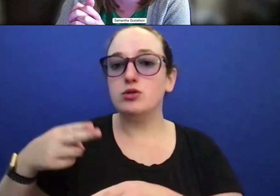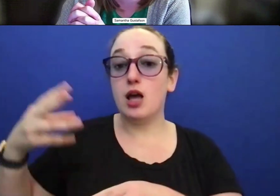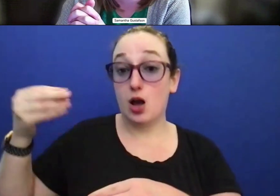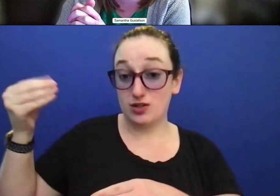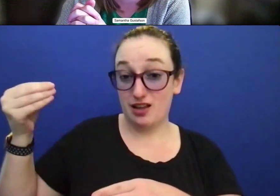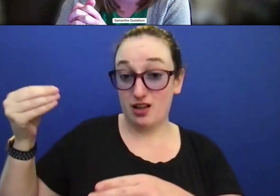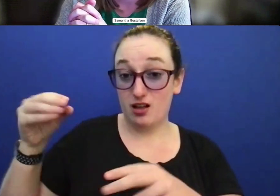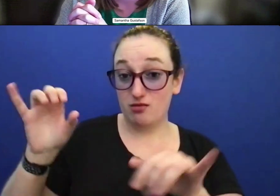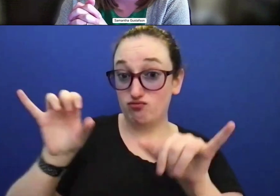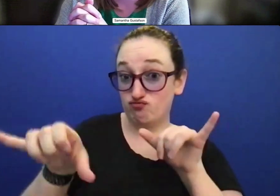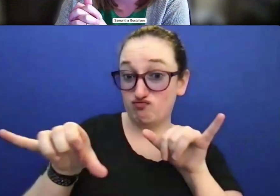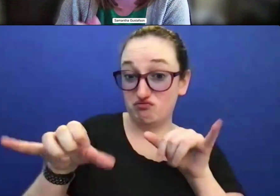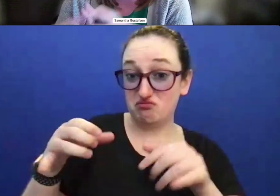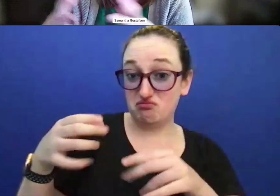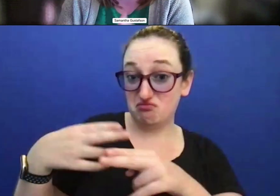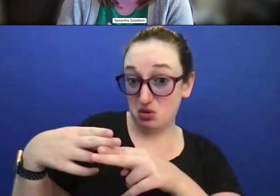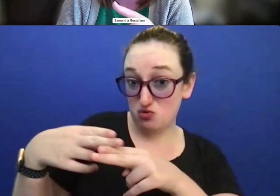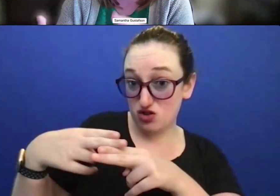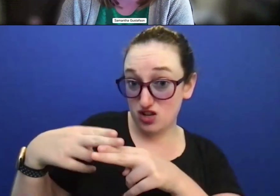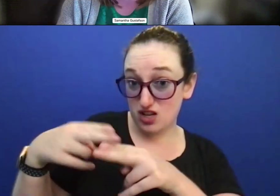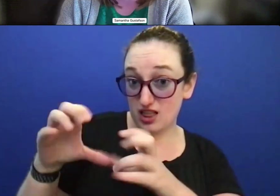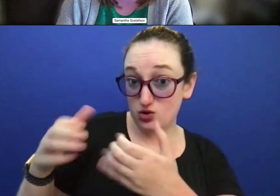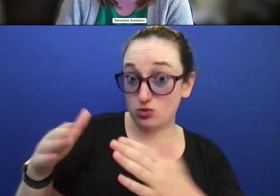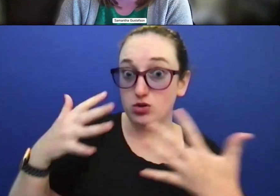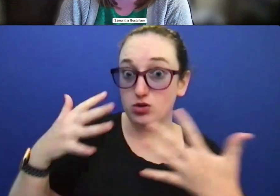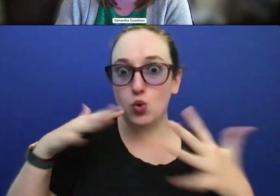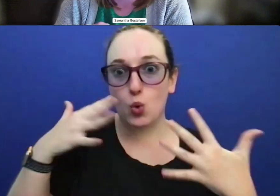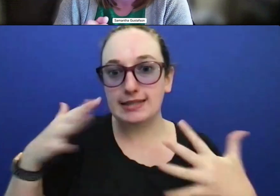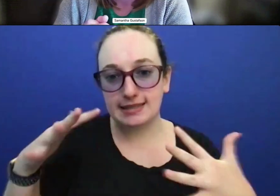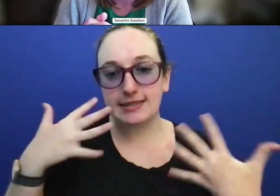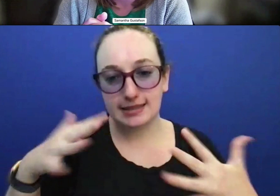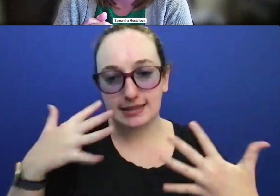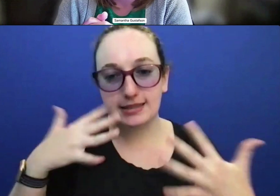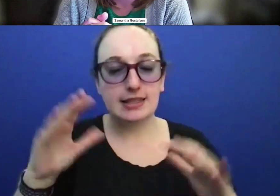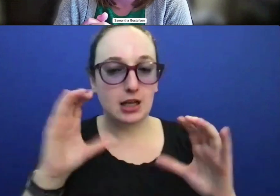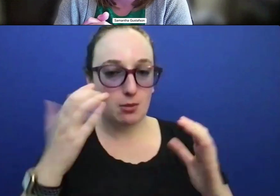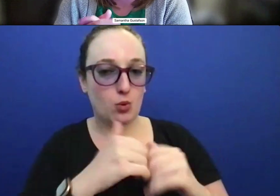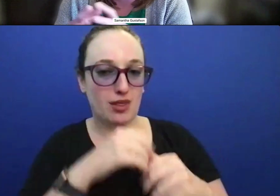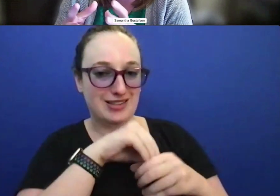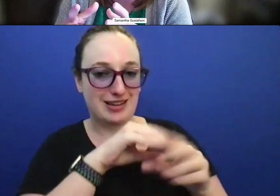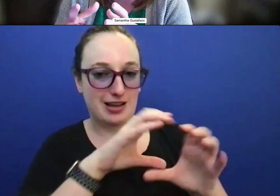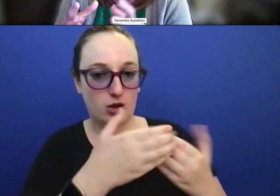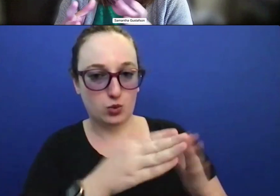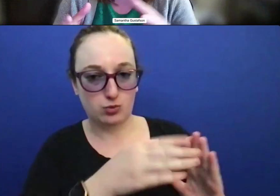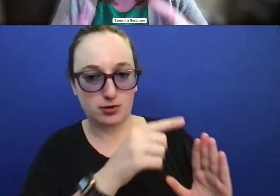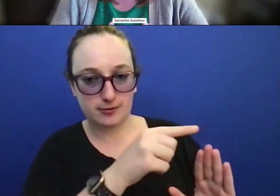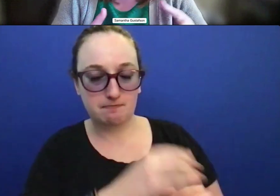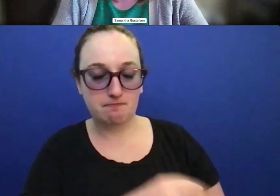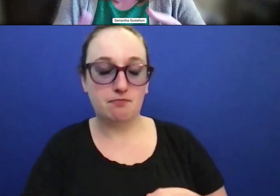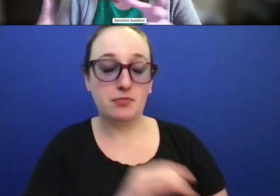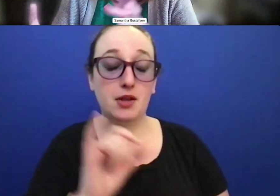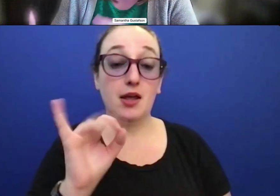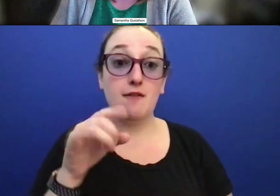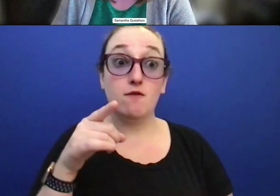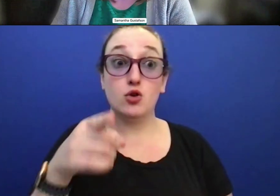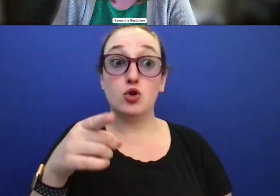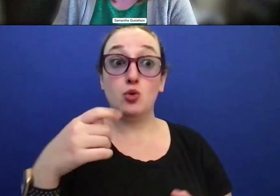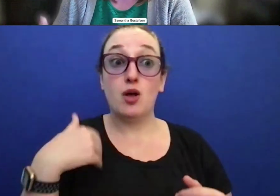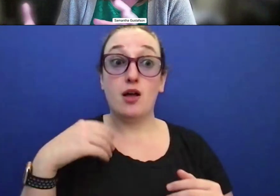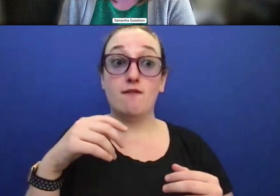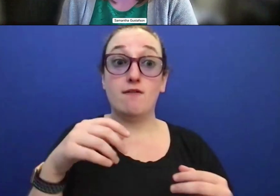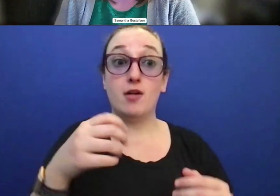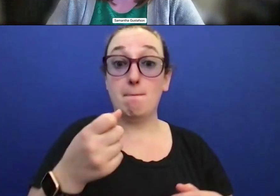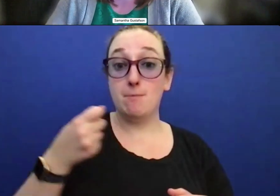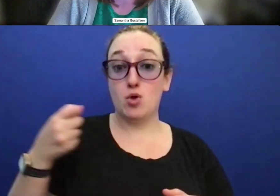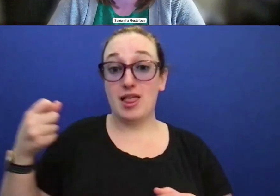much noisier. But it's really important to understand that if you are doing pull out